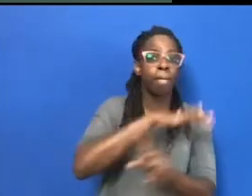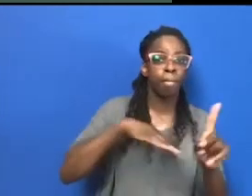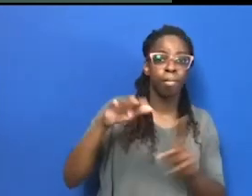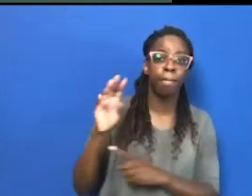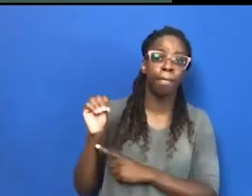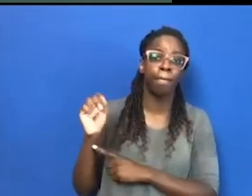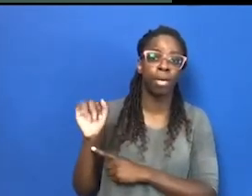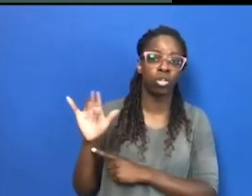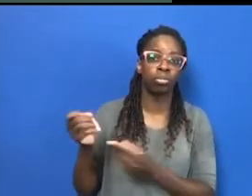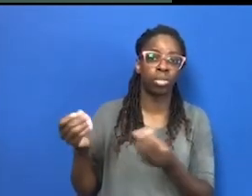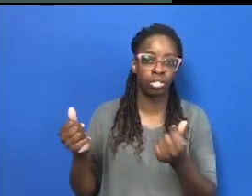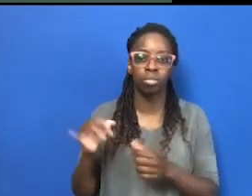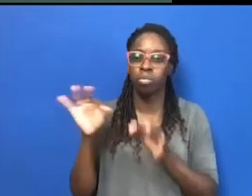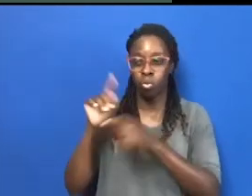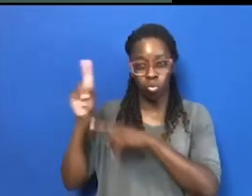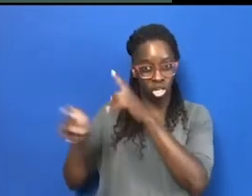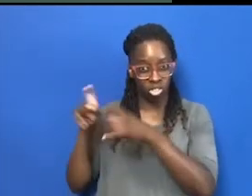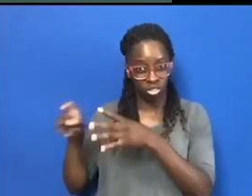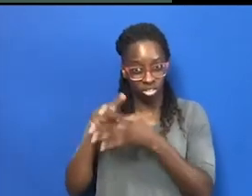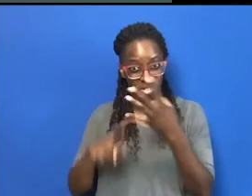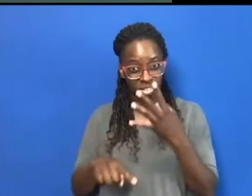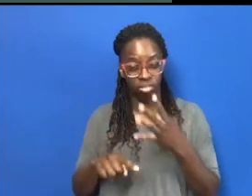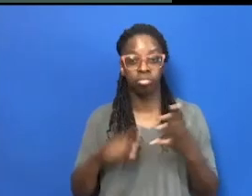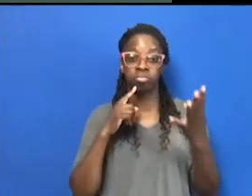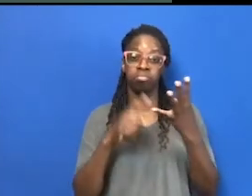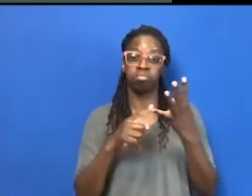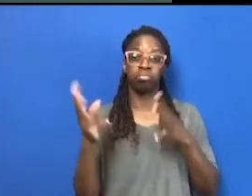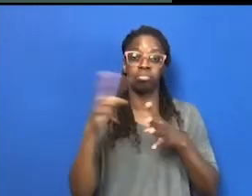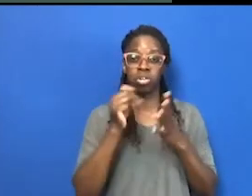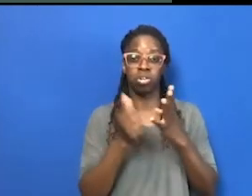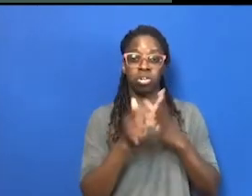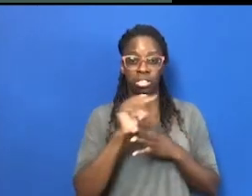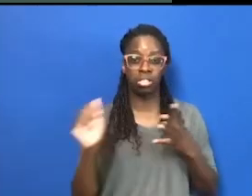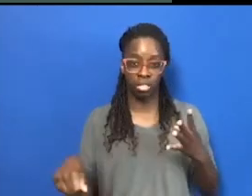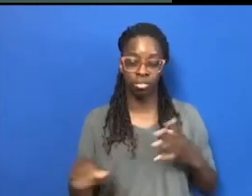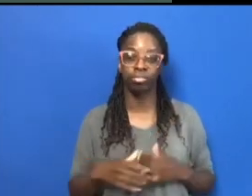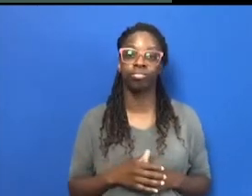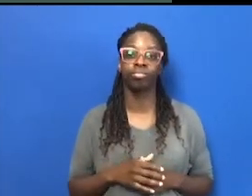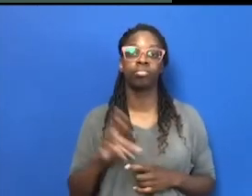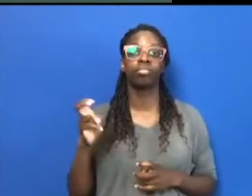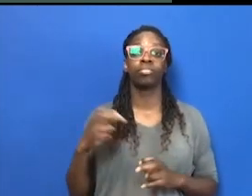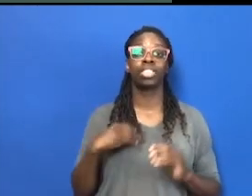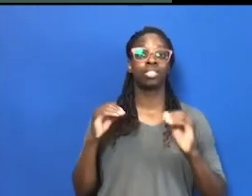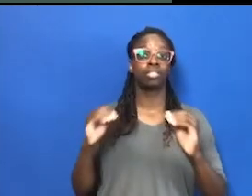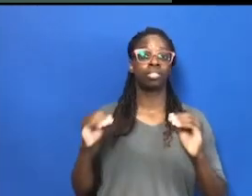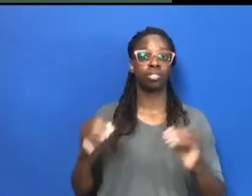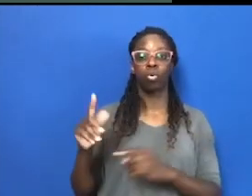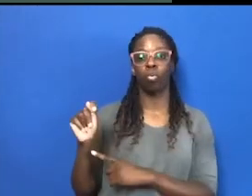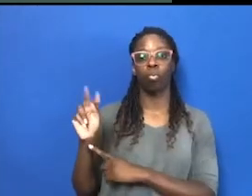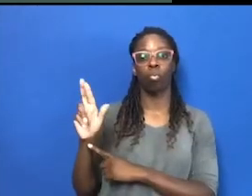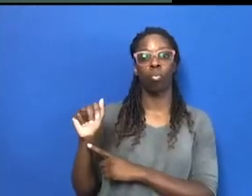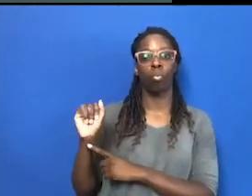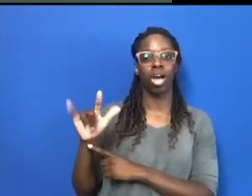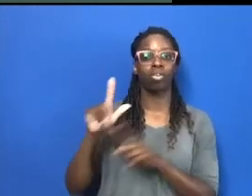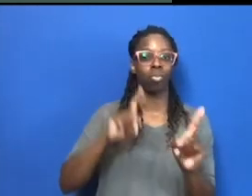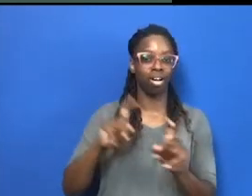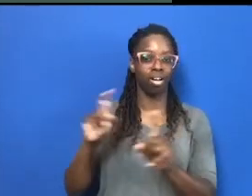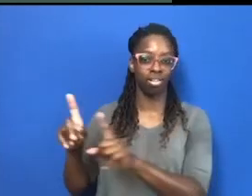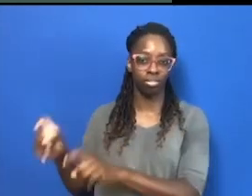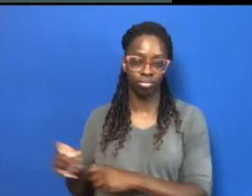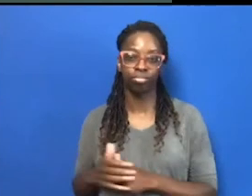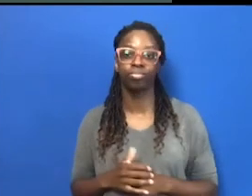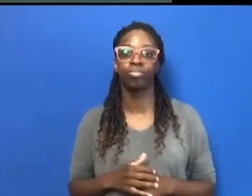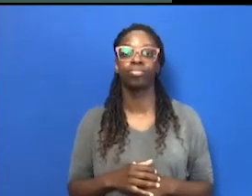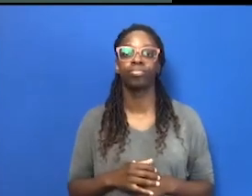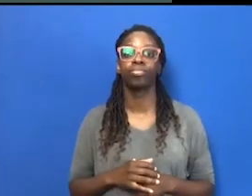and examples, is to implement instructional trials. So when you're implementing instructional trials, you first want to start by identifying what are your STEM learning